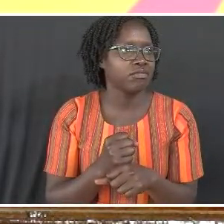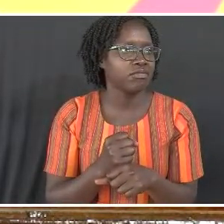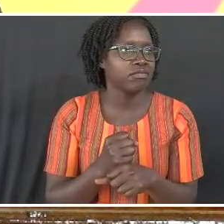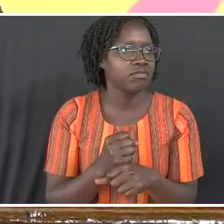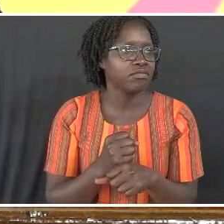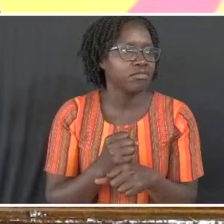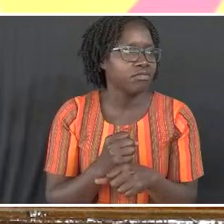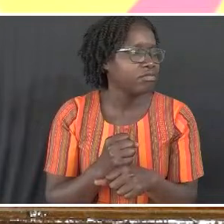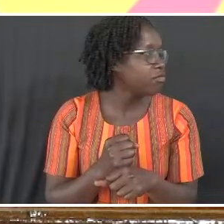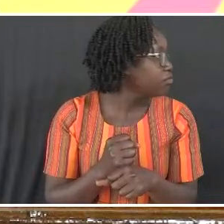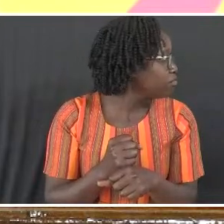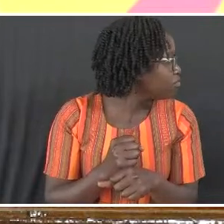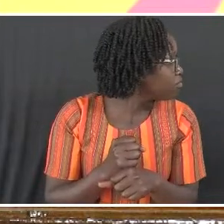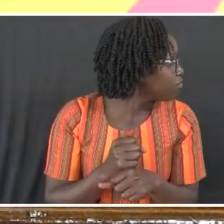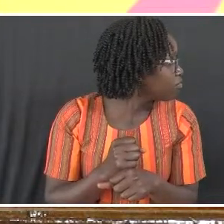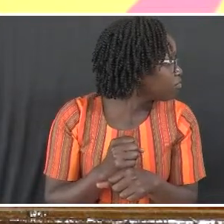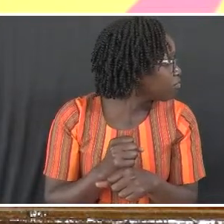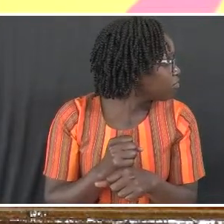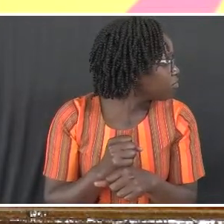size.